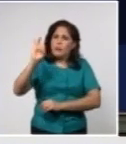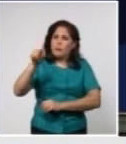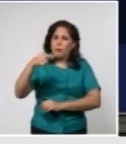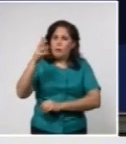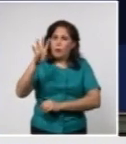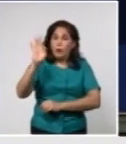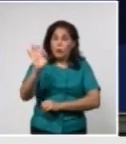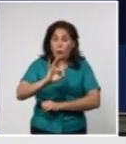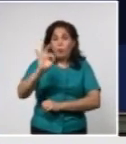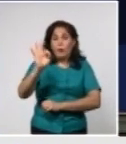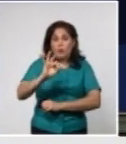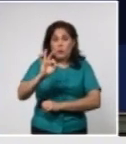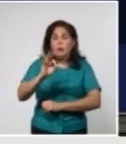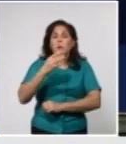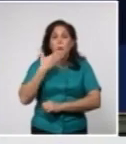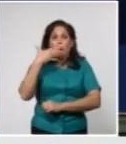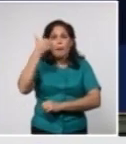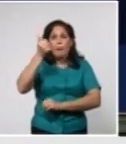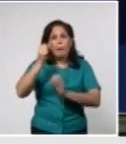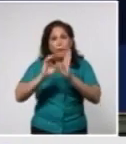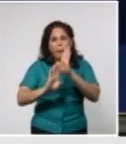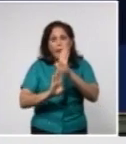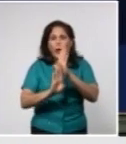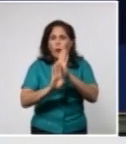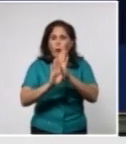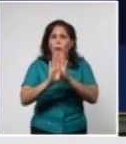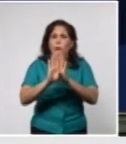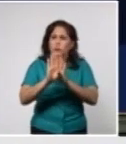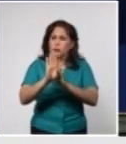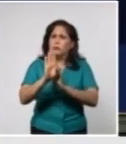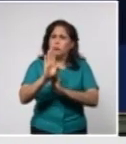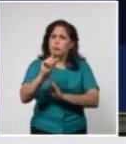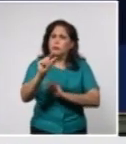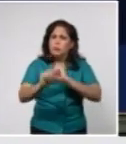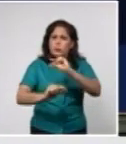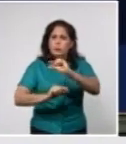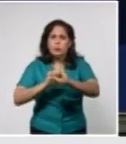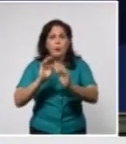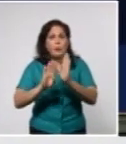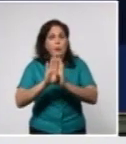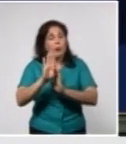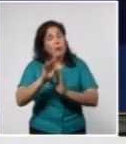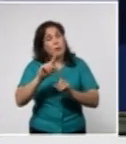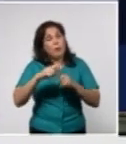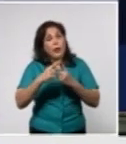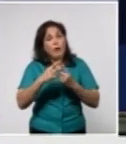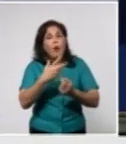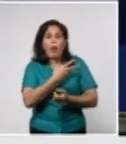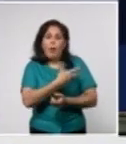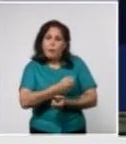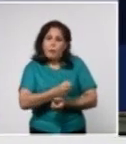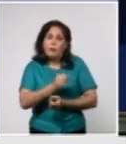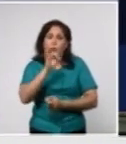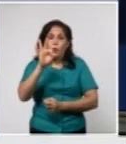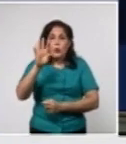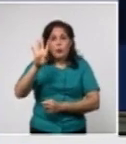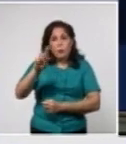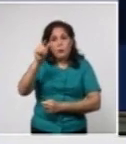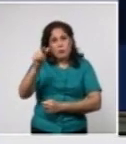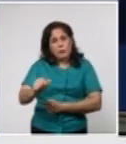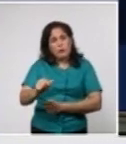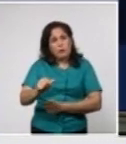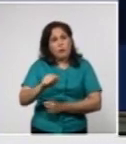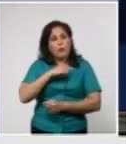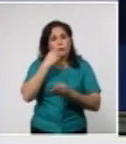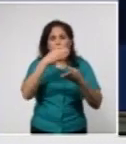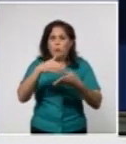is 97.4%, have a stable clinical condition. We always regret the